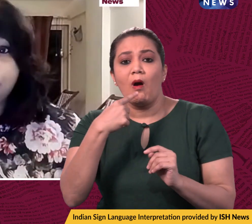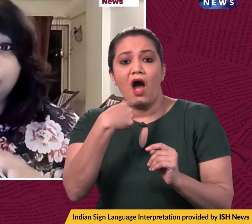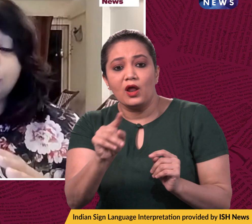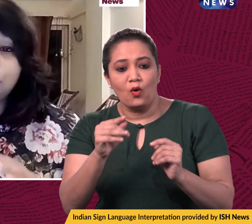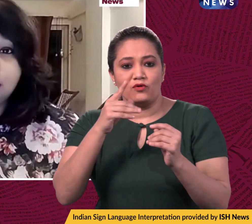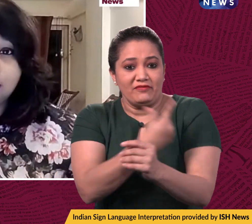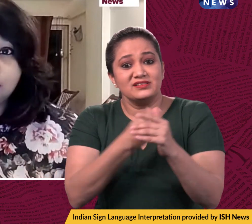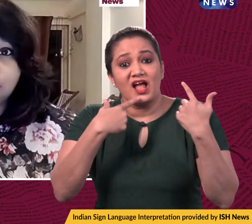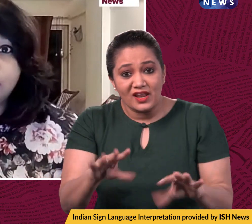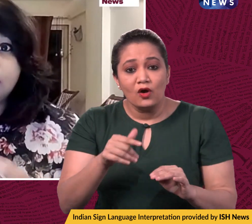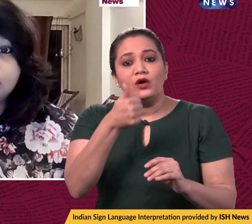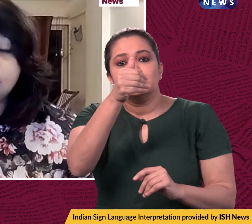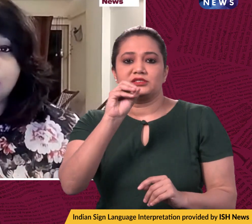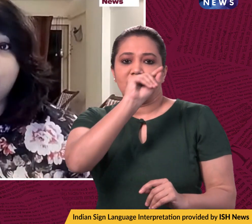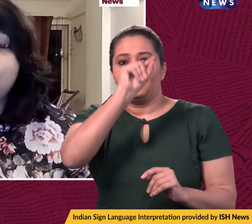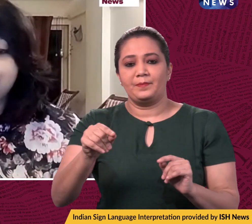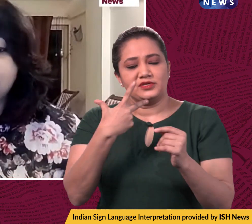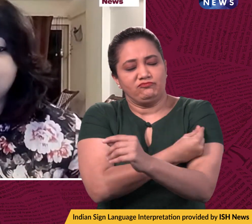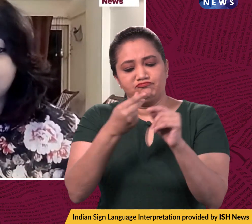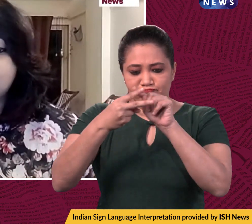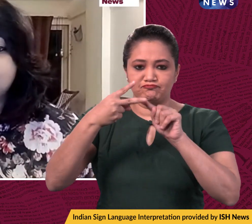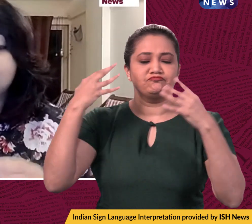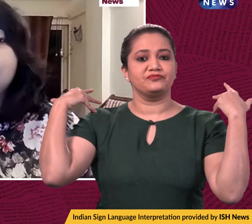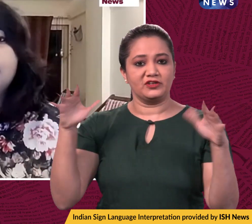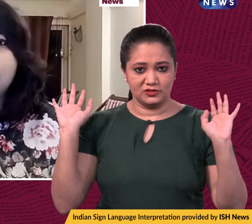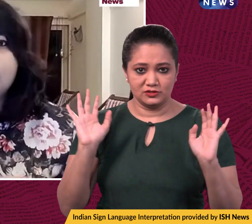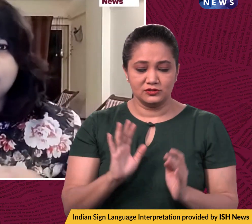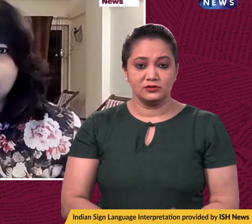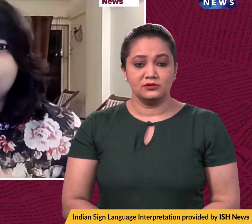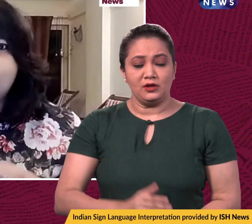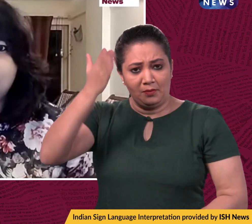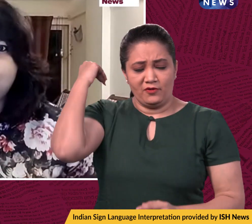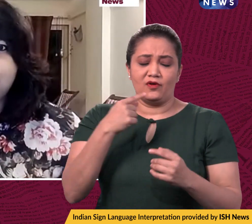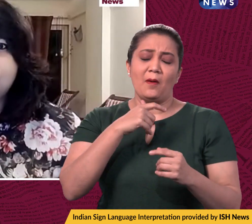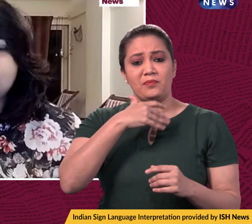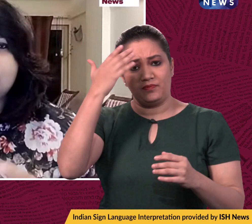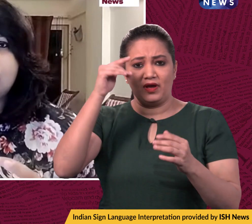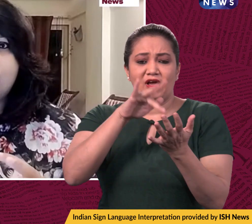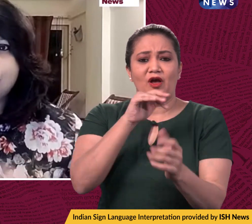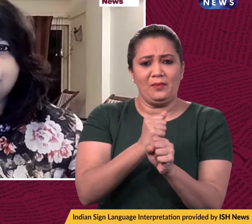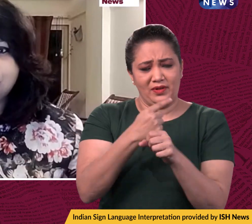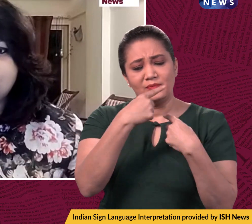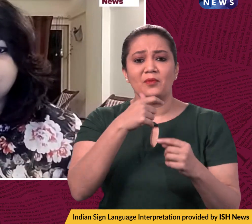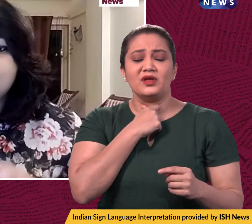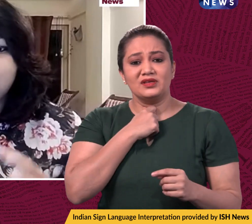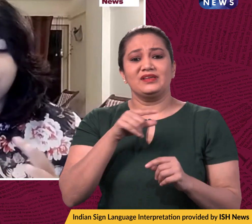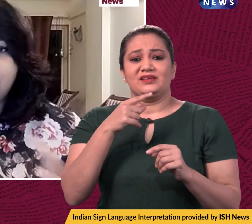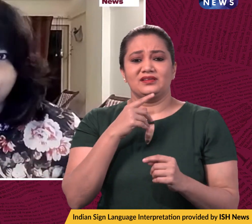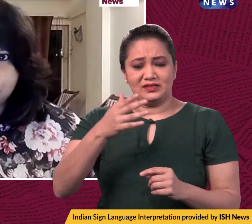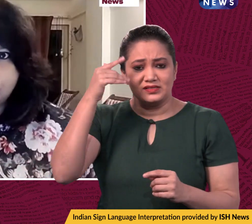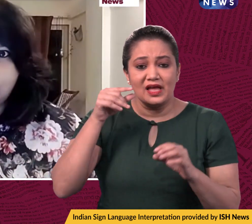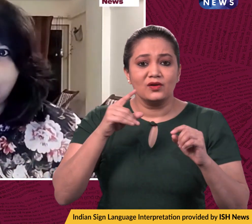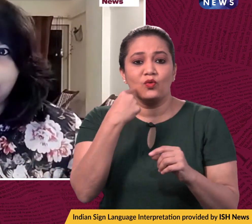eligible population in India is now fully vaccinated. Earlier, the centre had promised that 100%